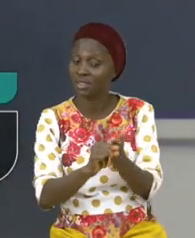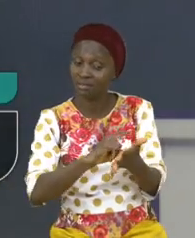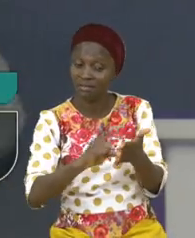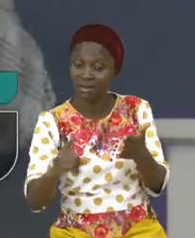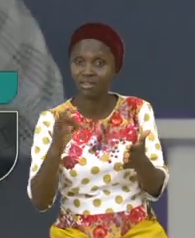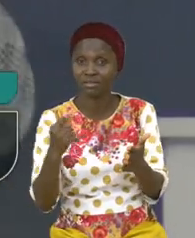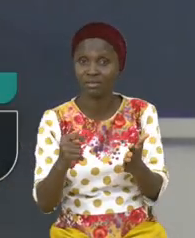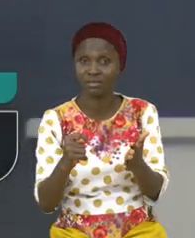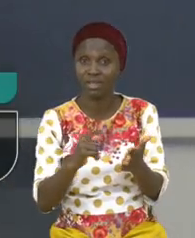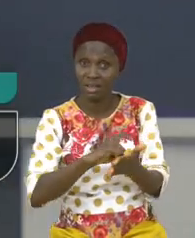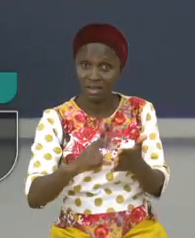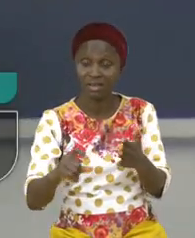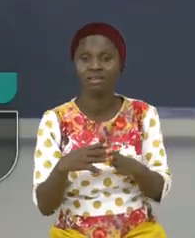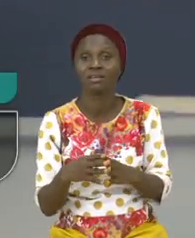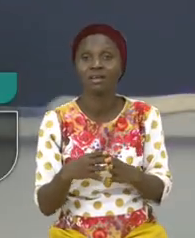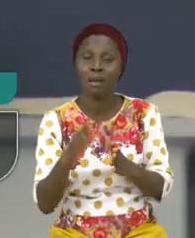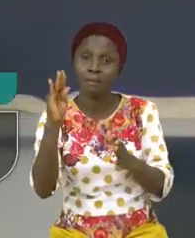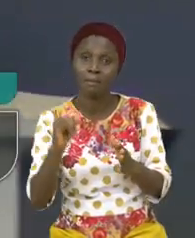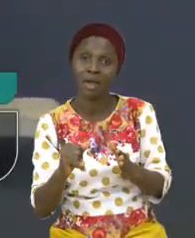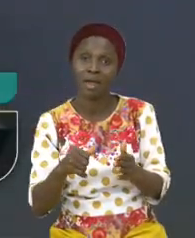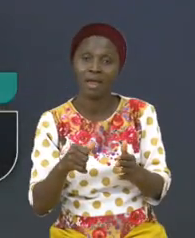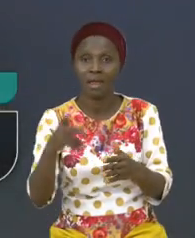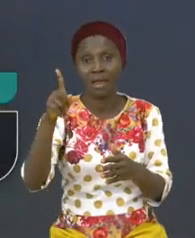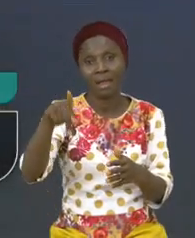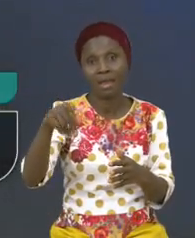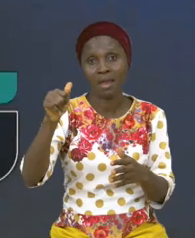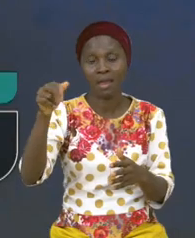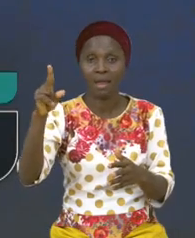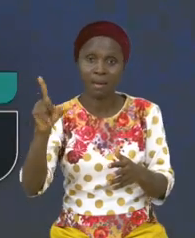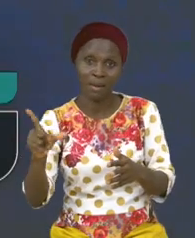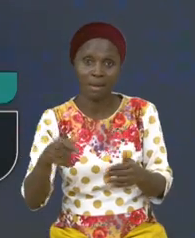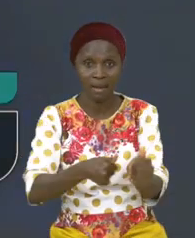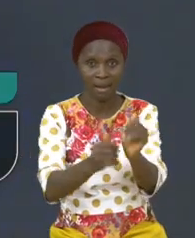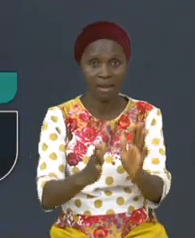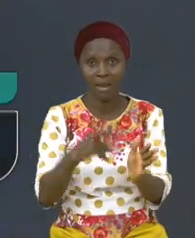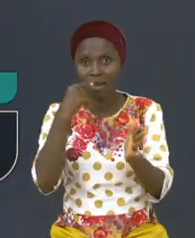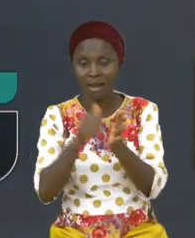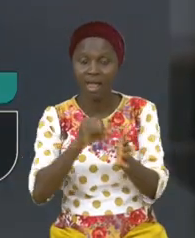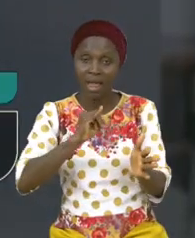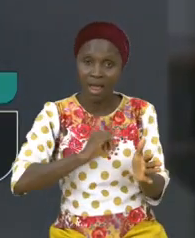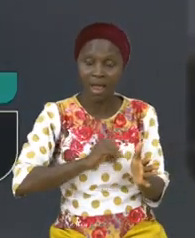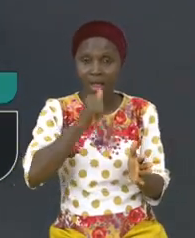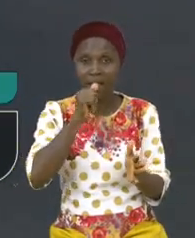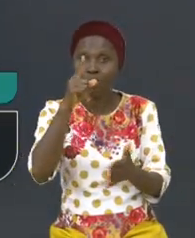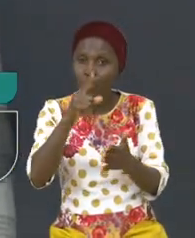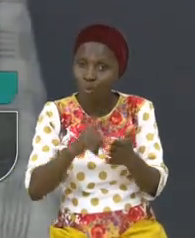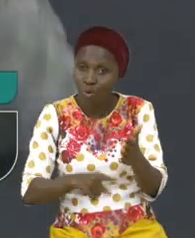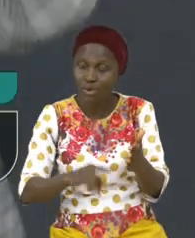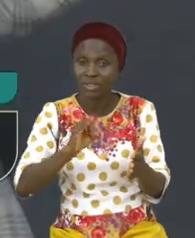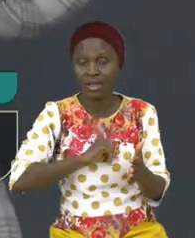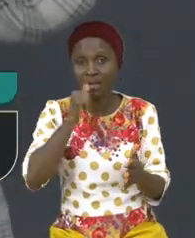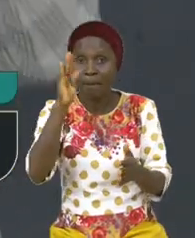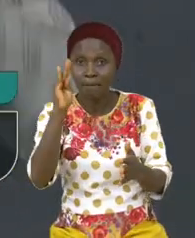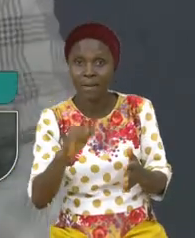scripture by Paul the Apostle, I am what I am by his grace.